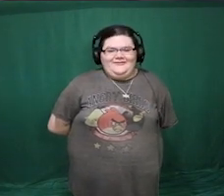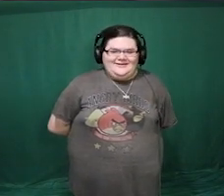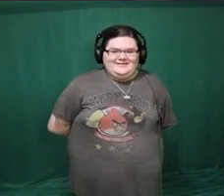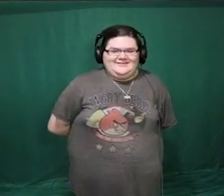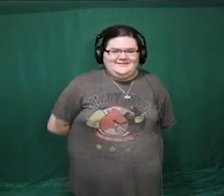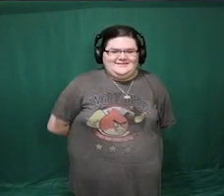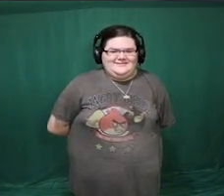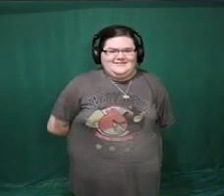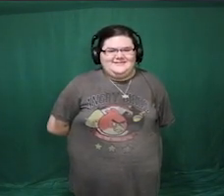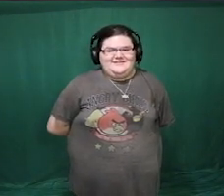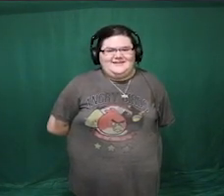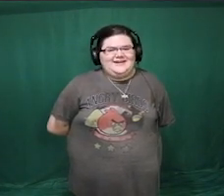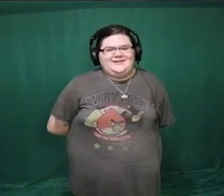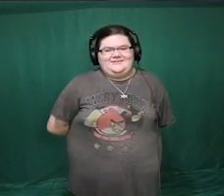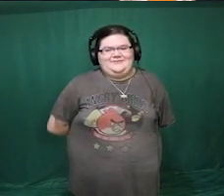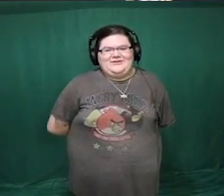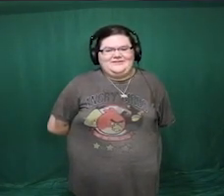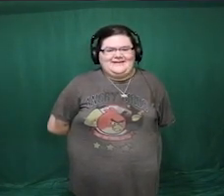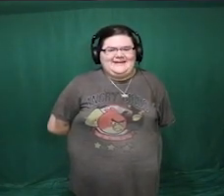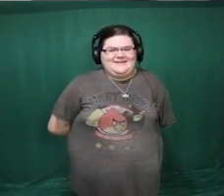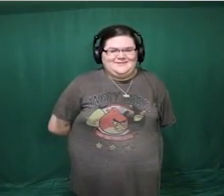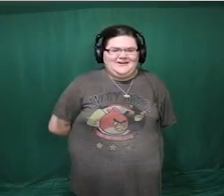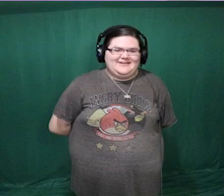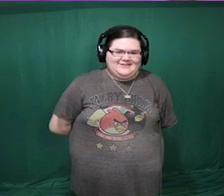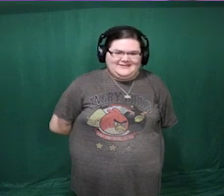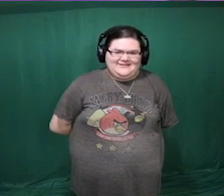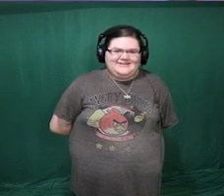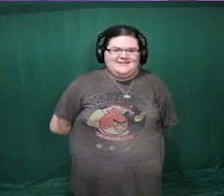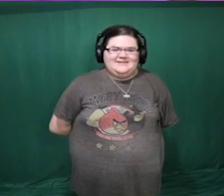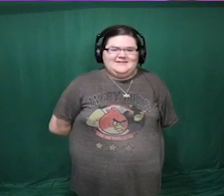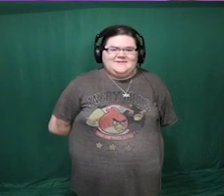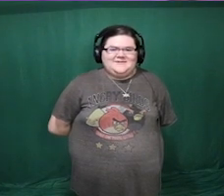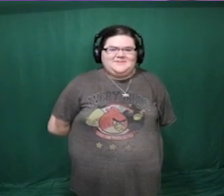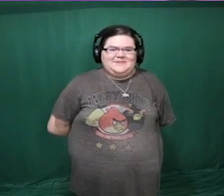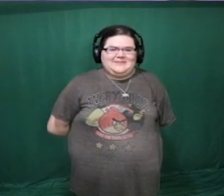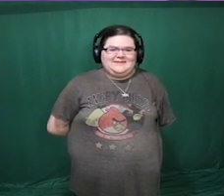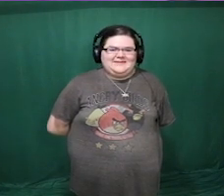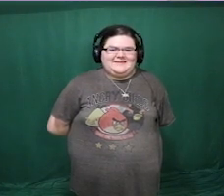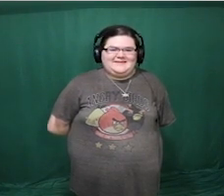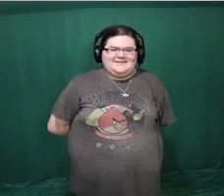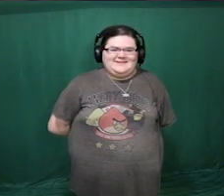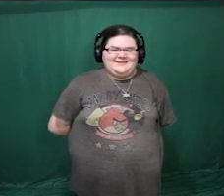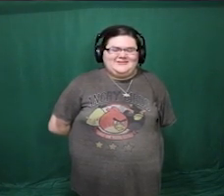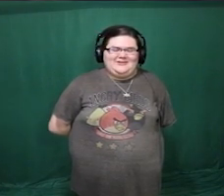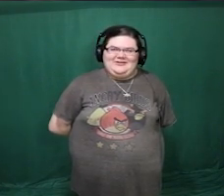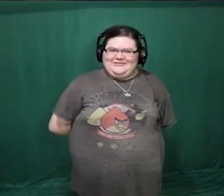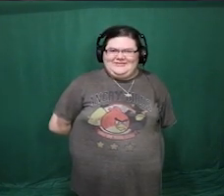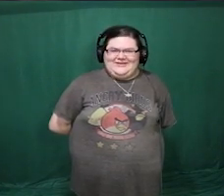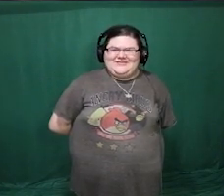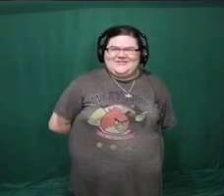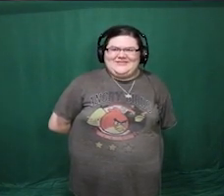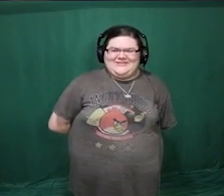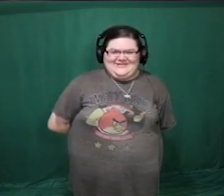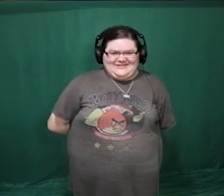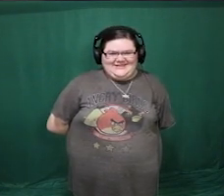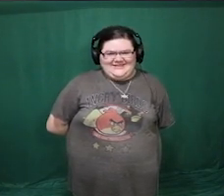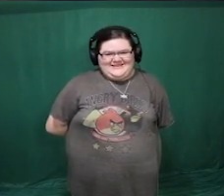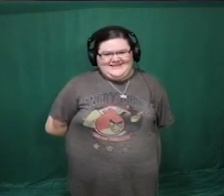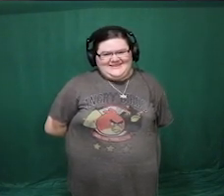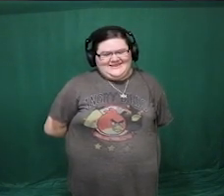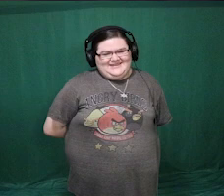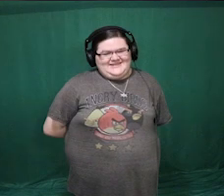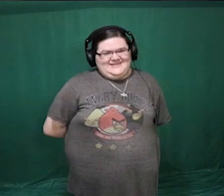I didn't know. I didn't fully read it, to be honest. Oh my god. Yes, now. Geography, of